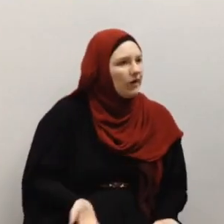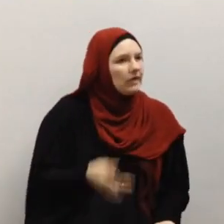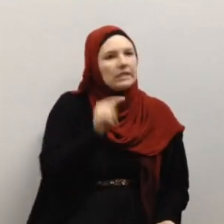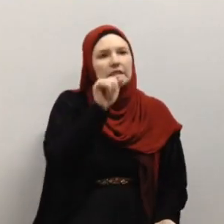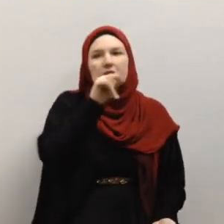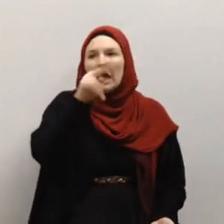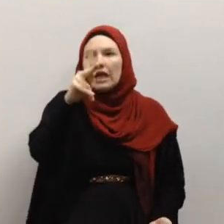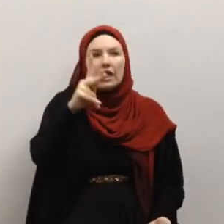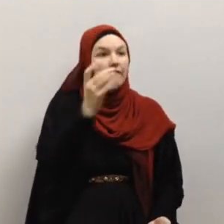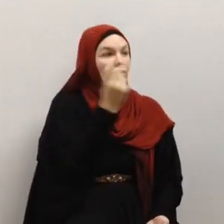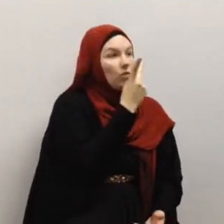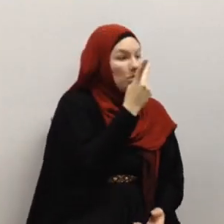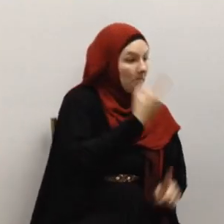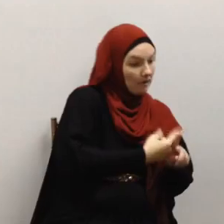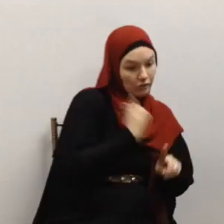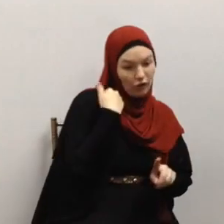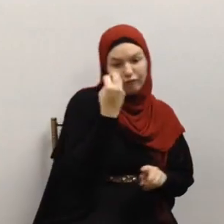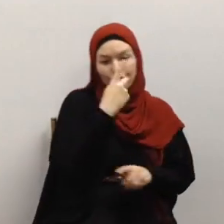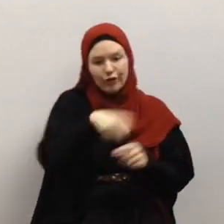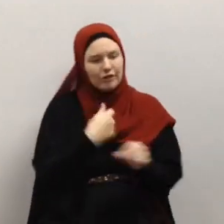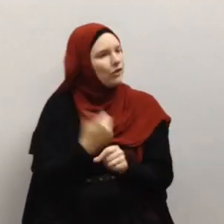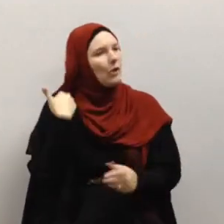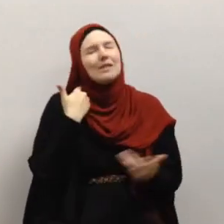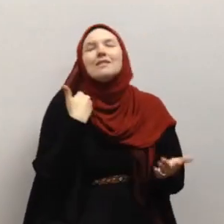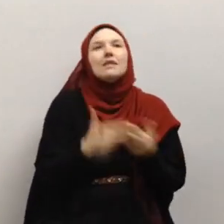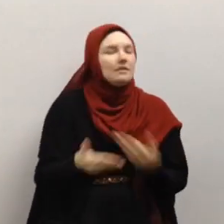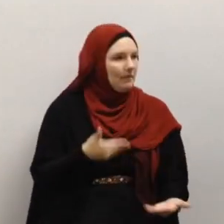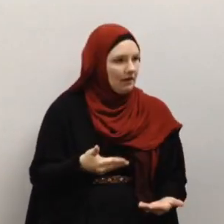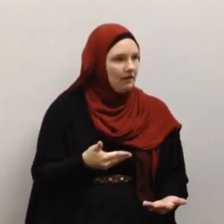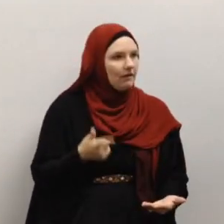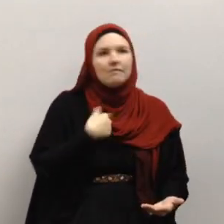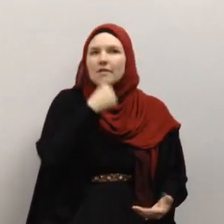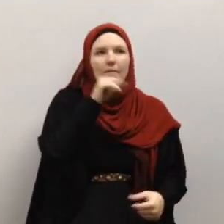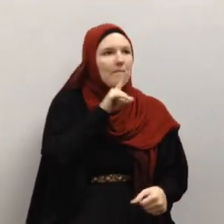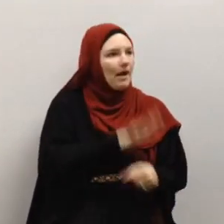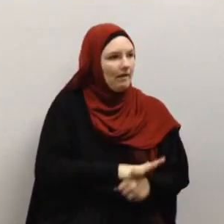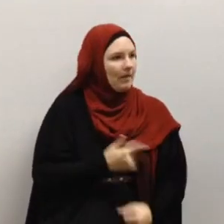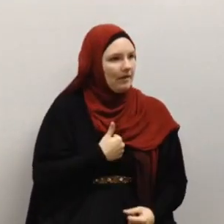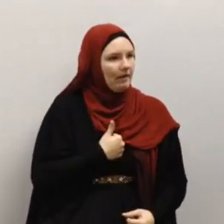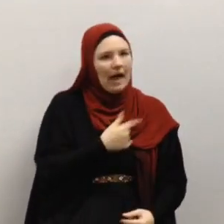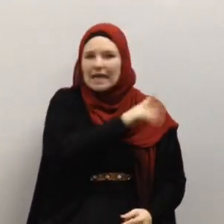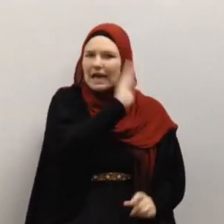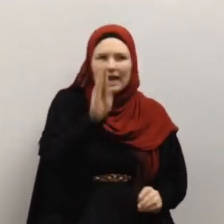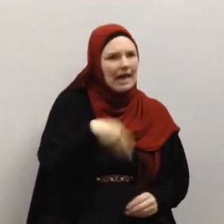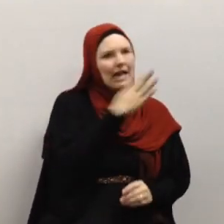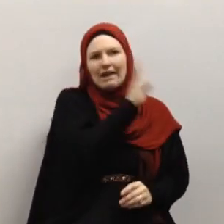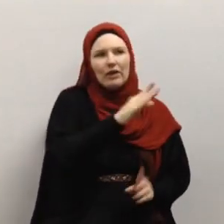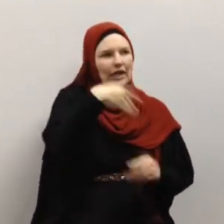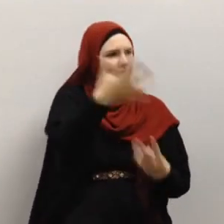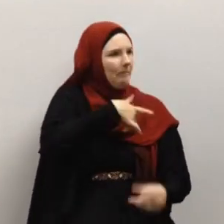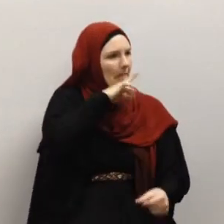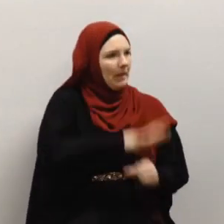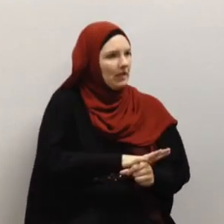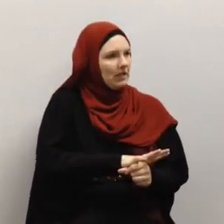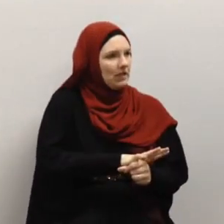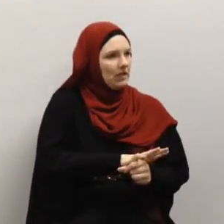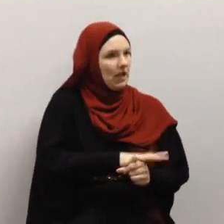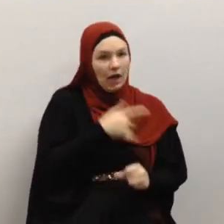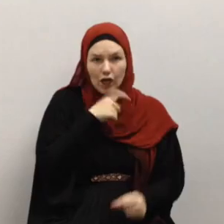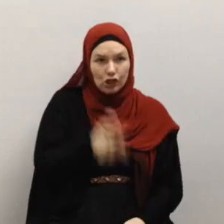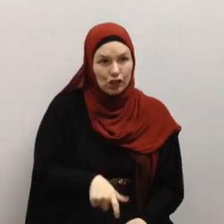It doesn't matter. I never gave them my pledge, nor should I. Because if I pledge to